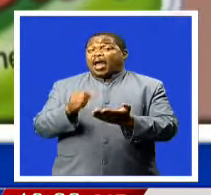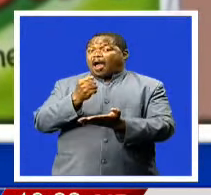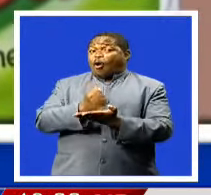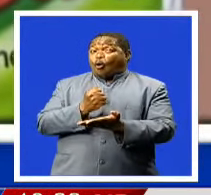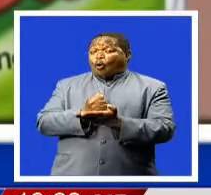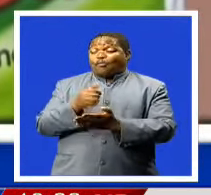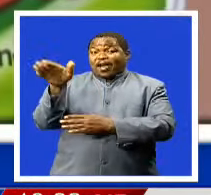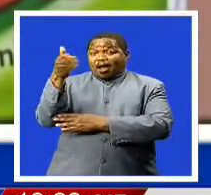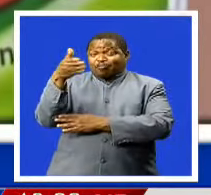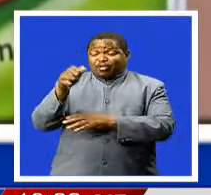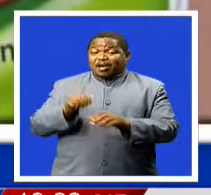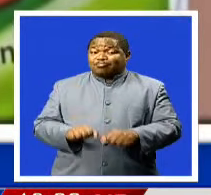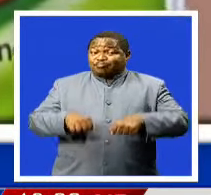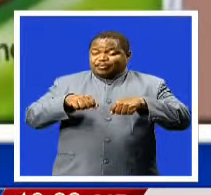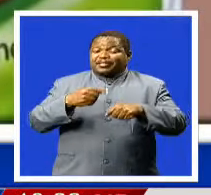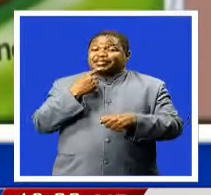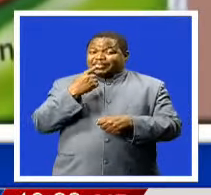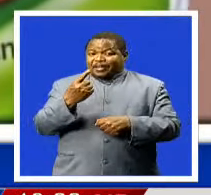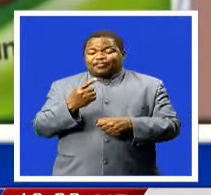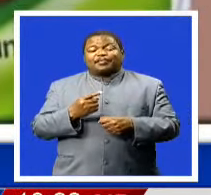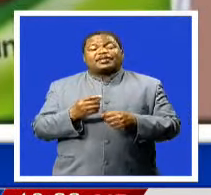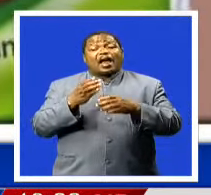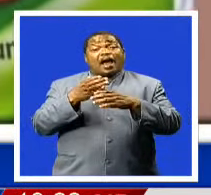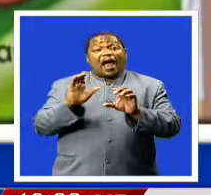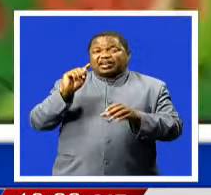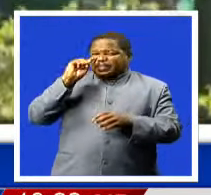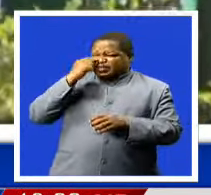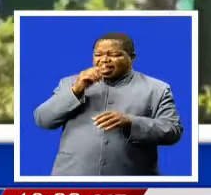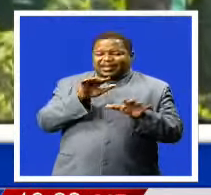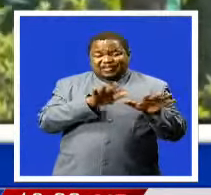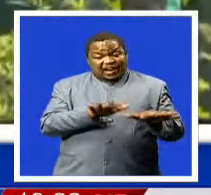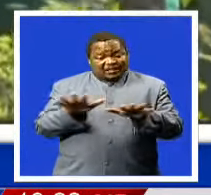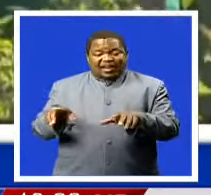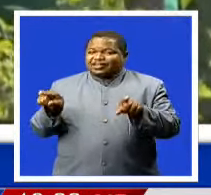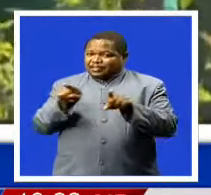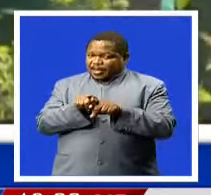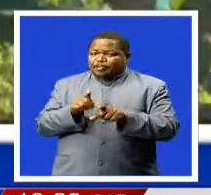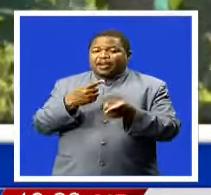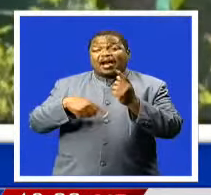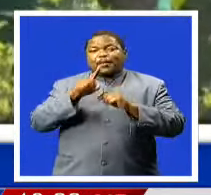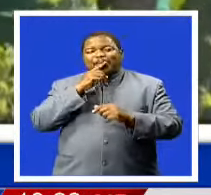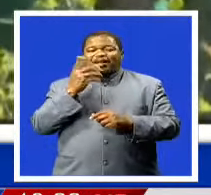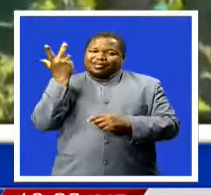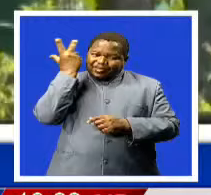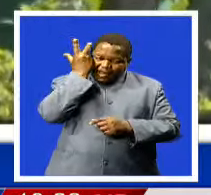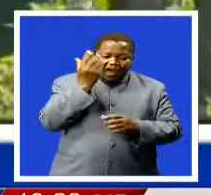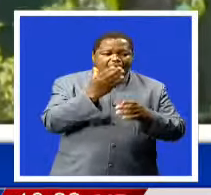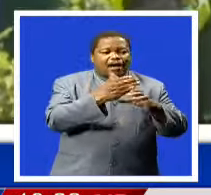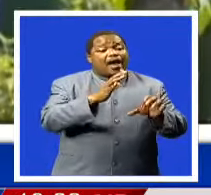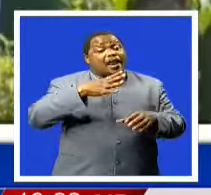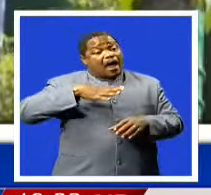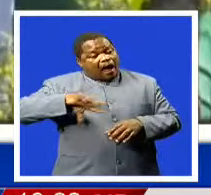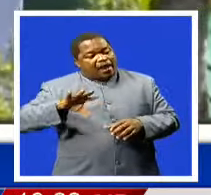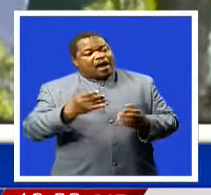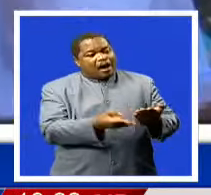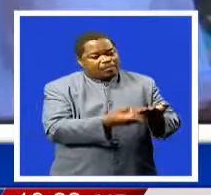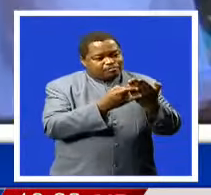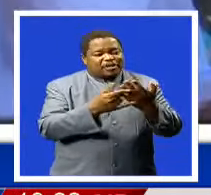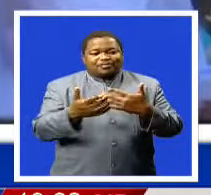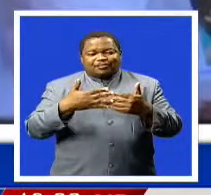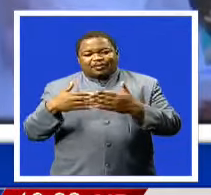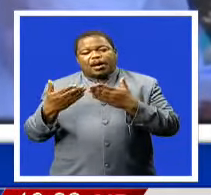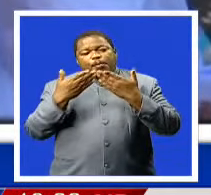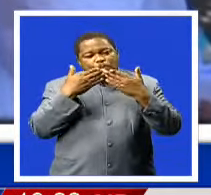live laseNdiya lukhungethwe ngiyo lenkinga kodwa ke litawuchubeka linikelele emave ngelusito lawadzingile kusaliwa